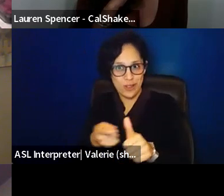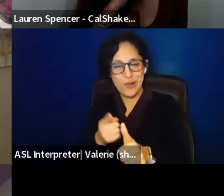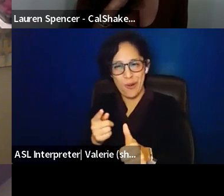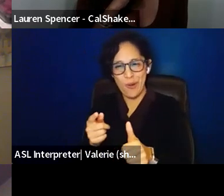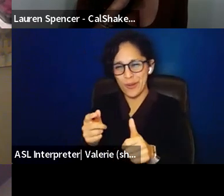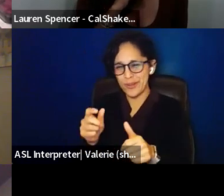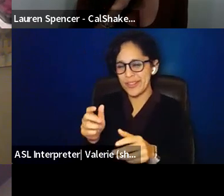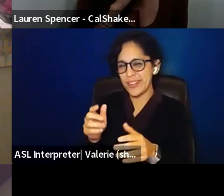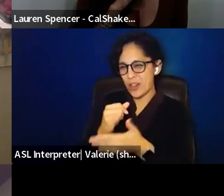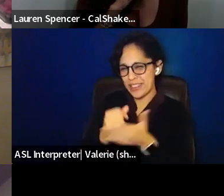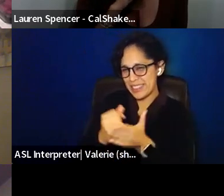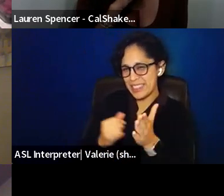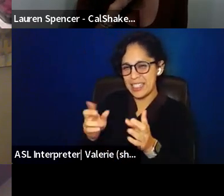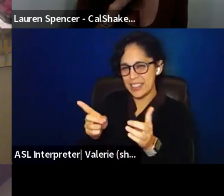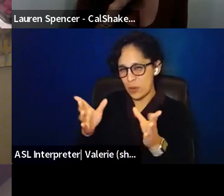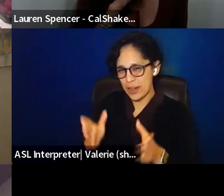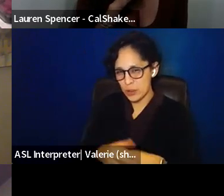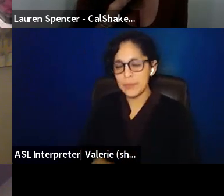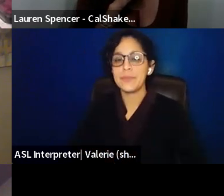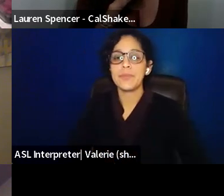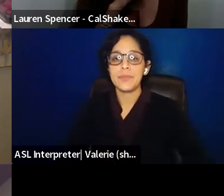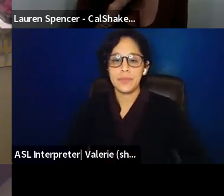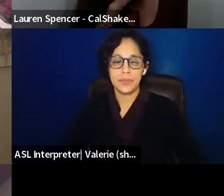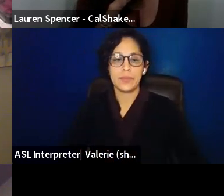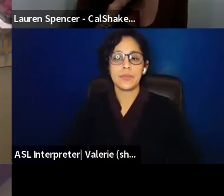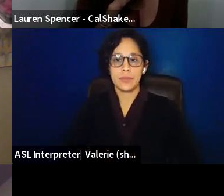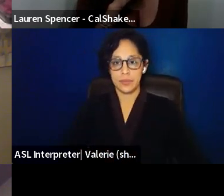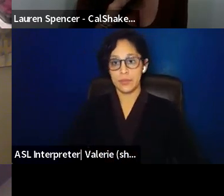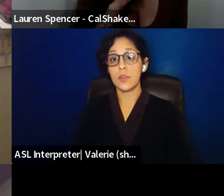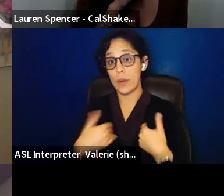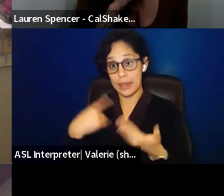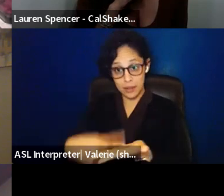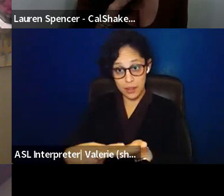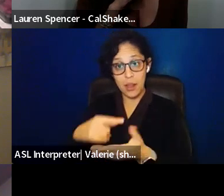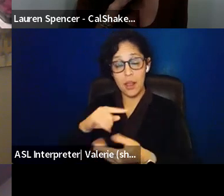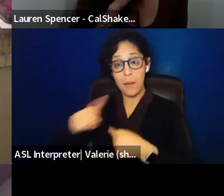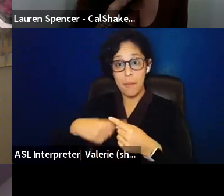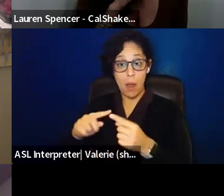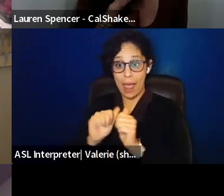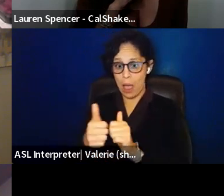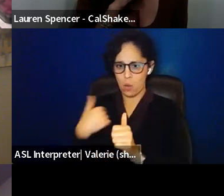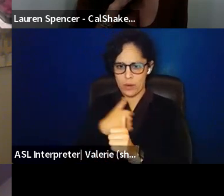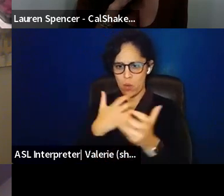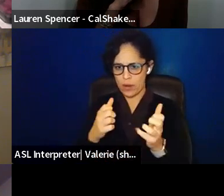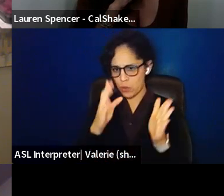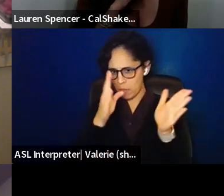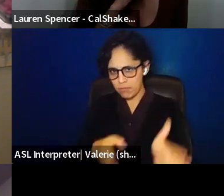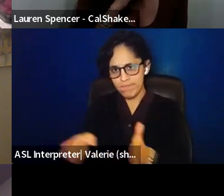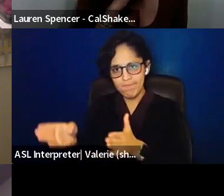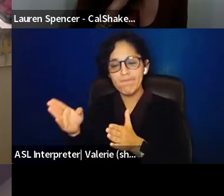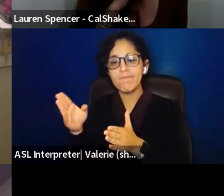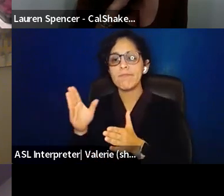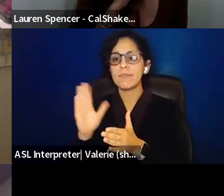director. And when there was conversations with regards to how we wanted to organize